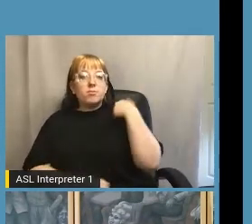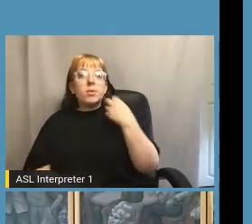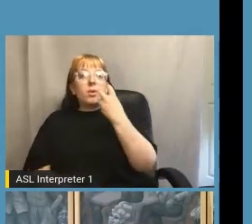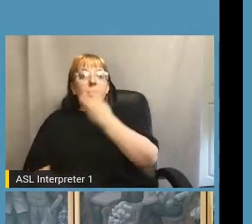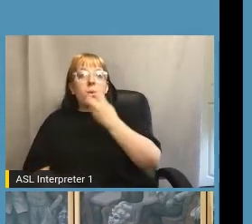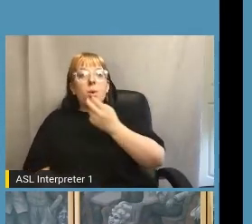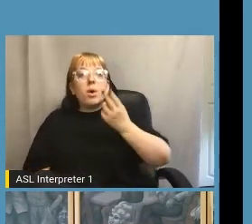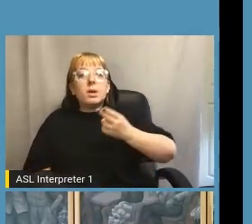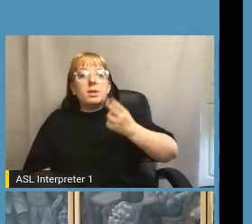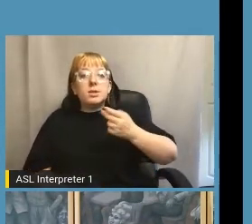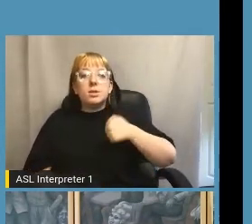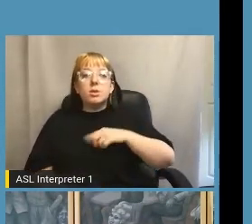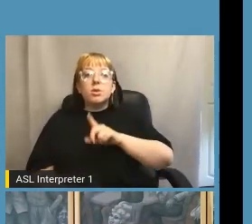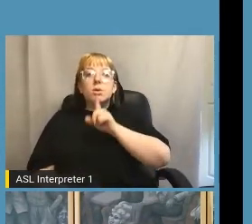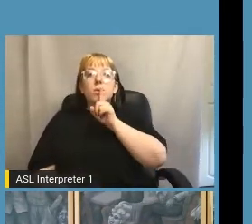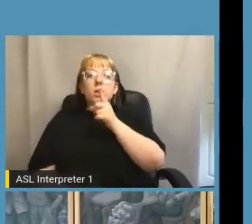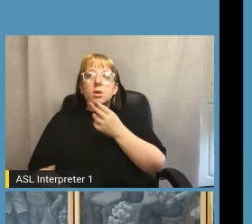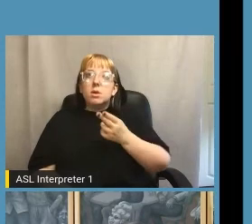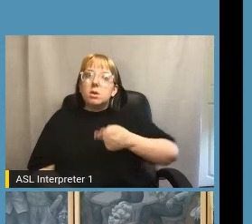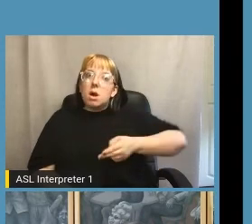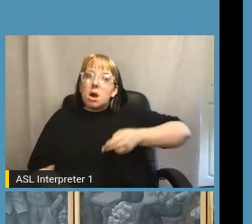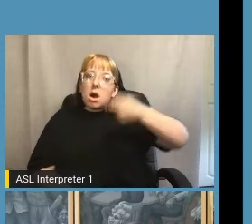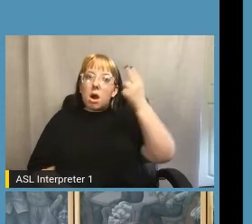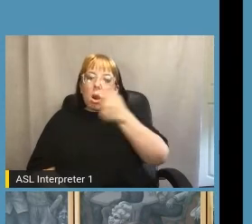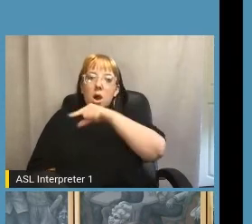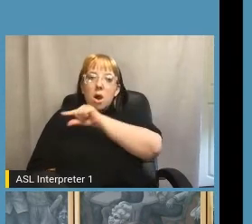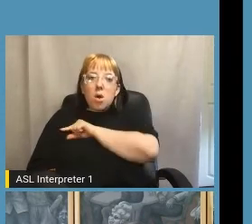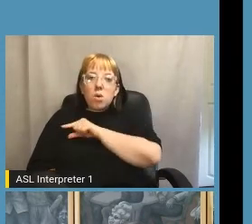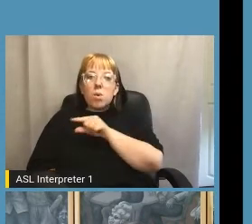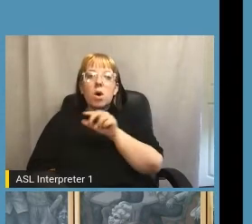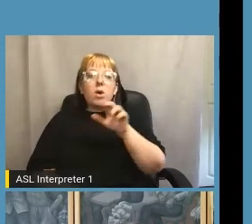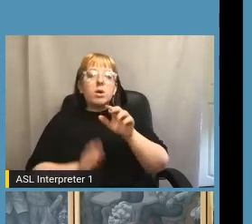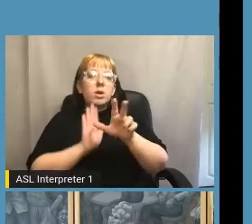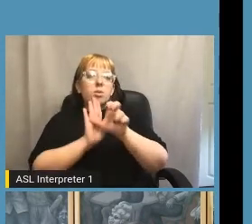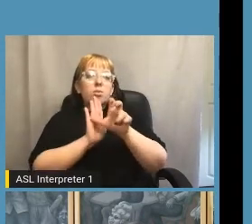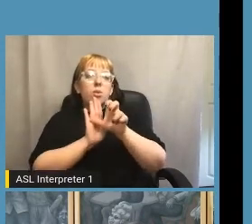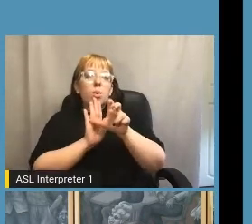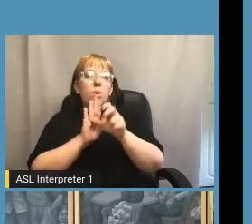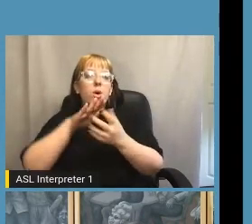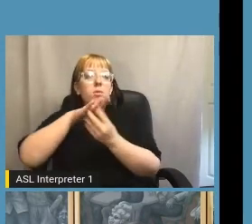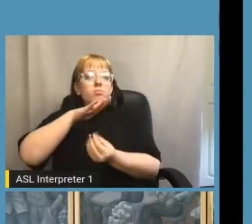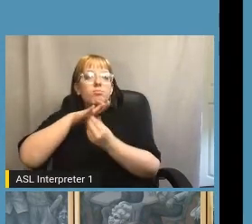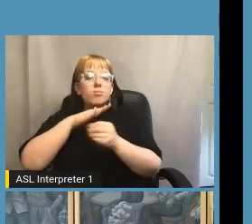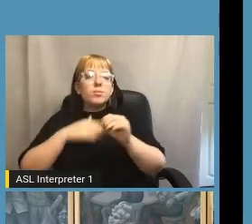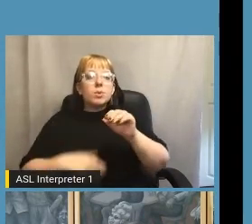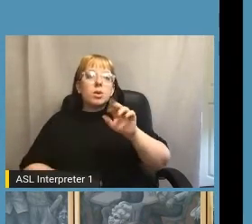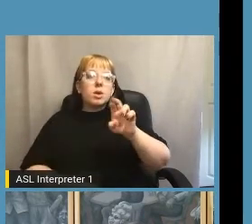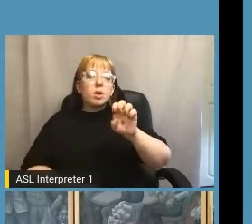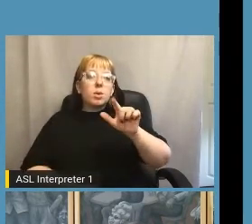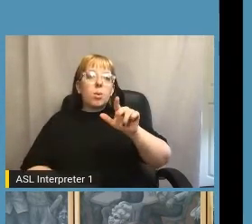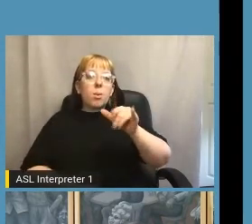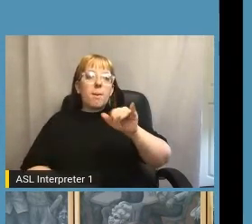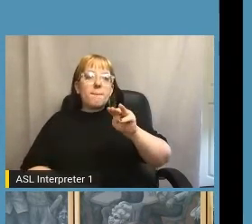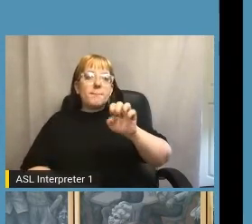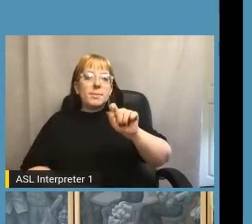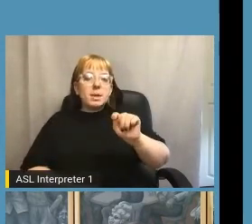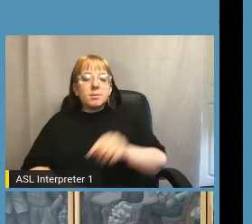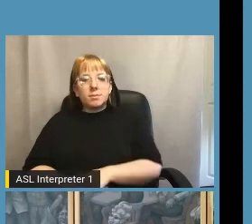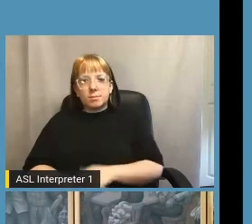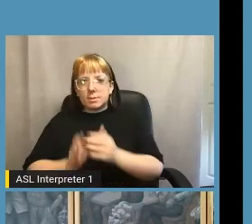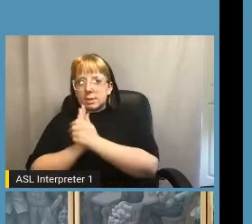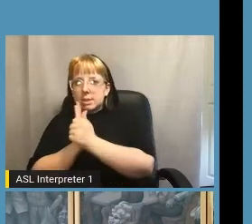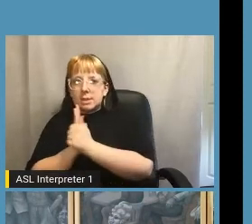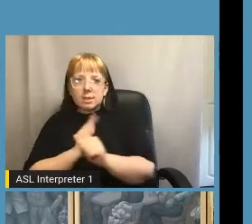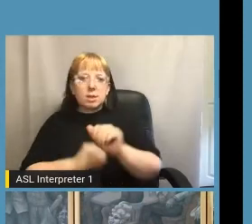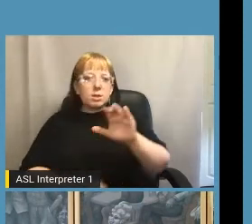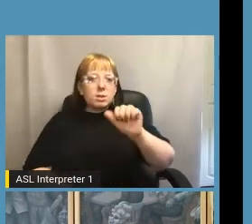some really high quality recording equipment that gave us a jump start. We were lucky to have that. What skills and capacities are you willing and